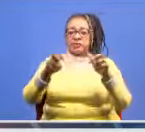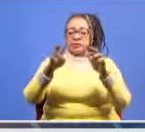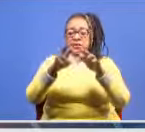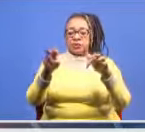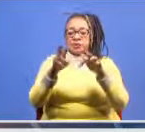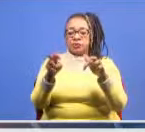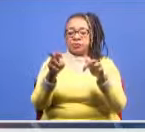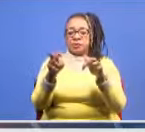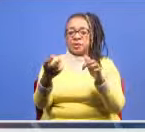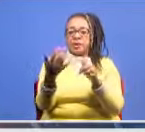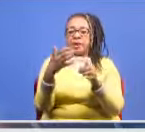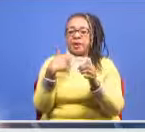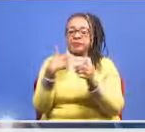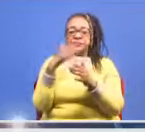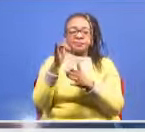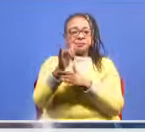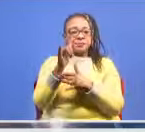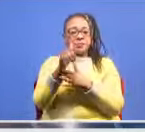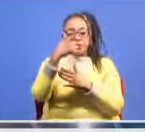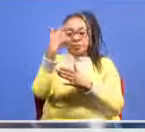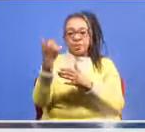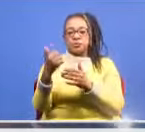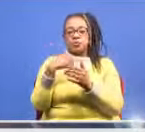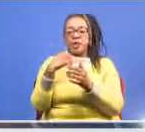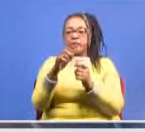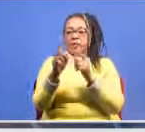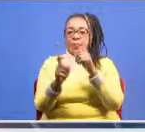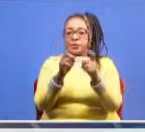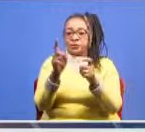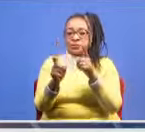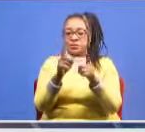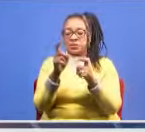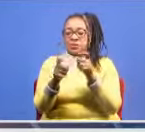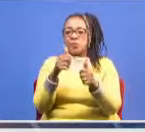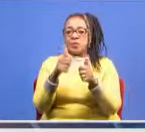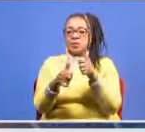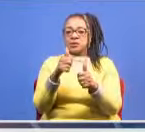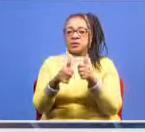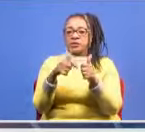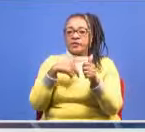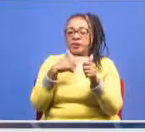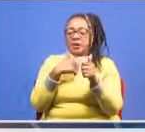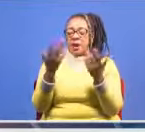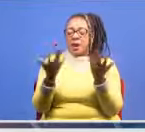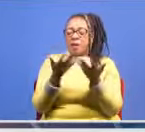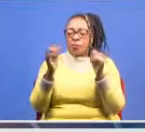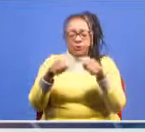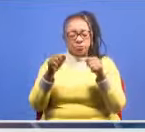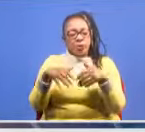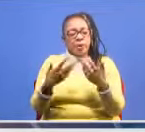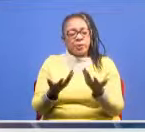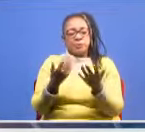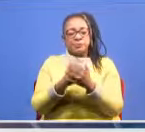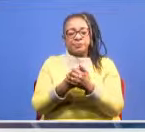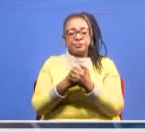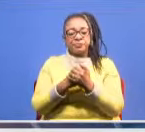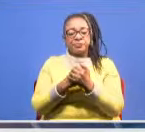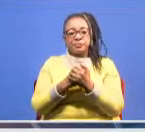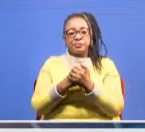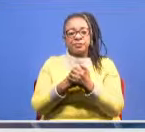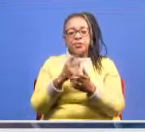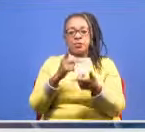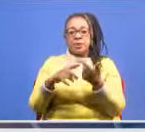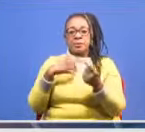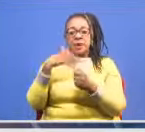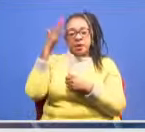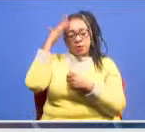in those investigations? Because there are questions as to really how is this possible? What I know,